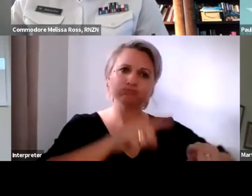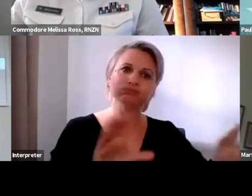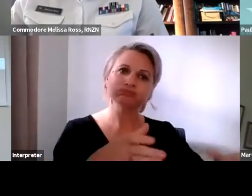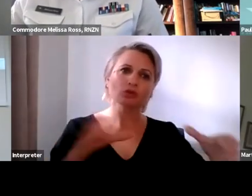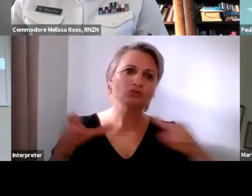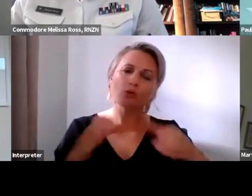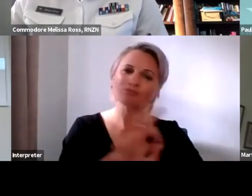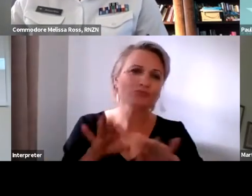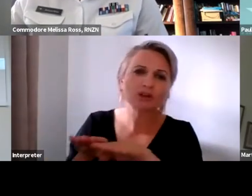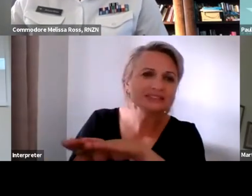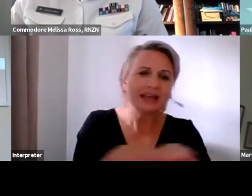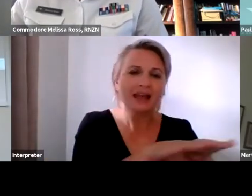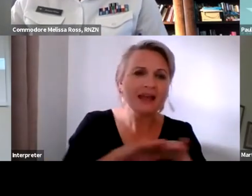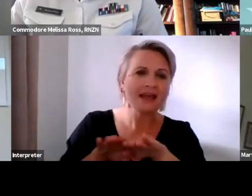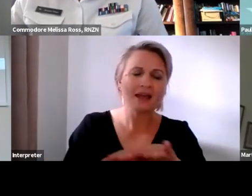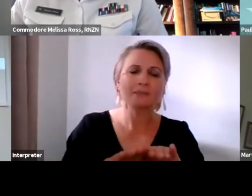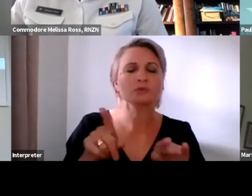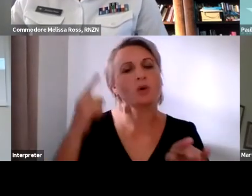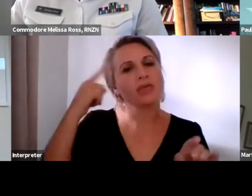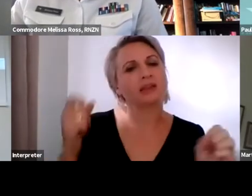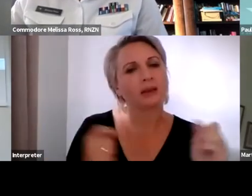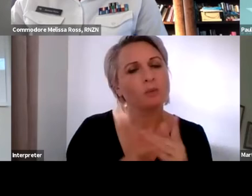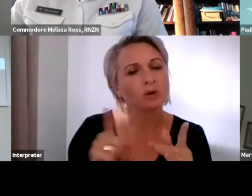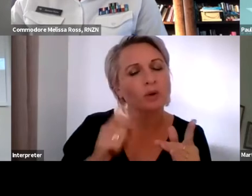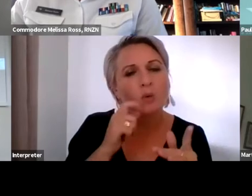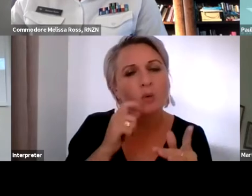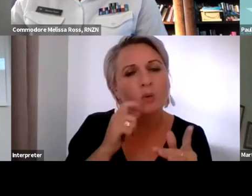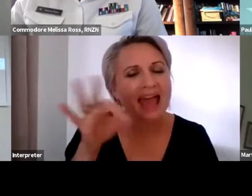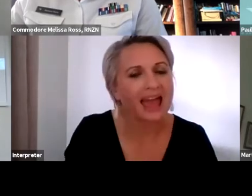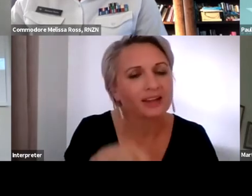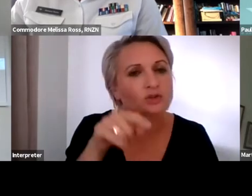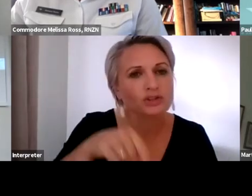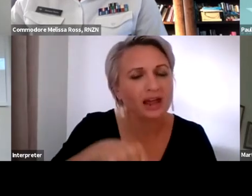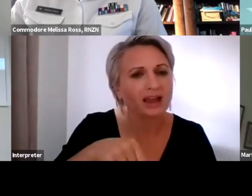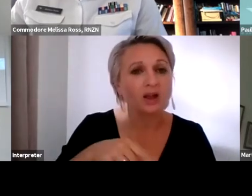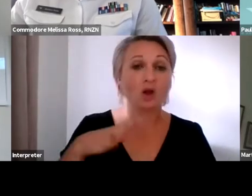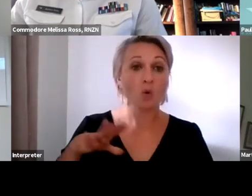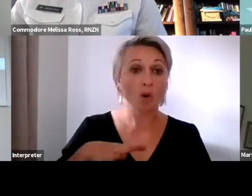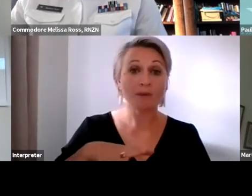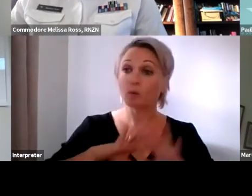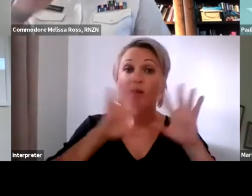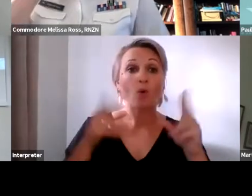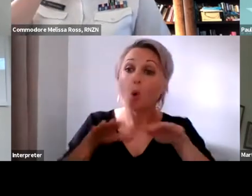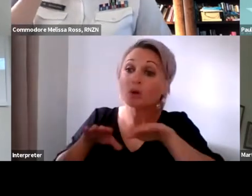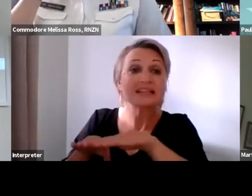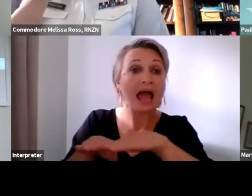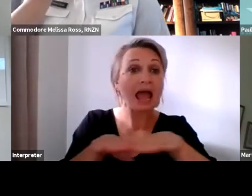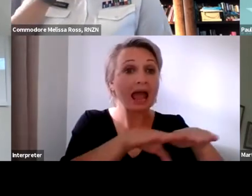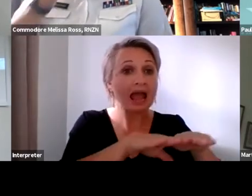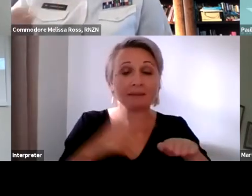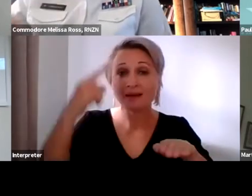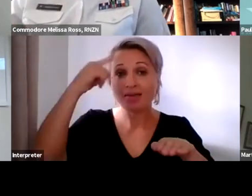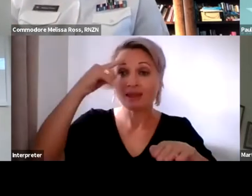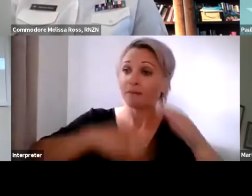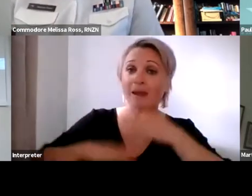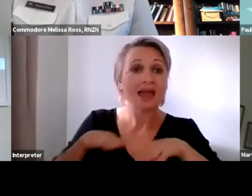bring to today's discussion is that women are not a homogenous group. And it's really, really important